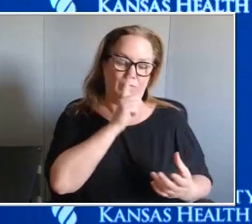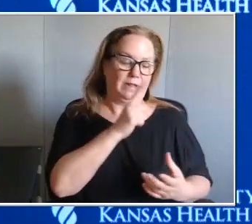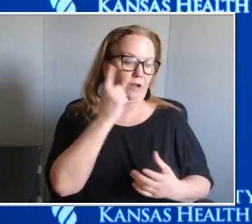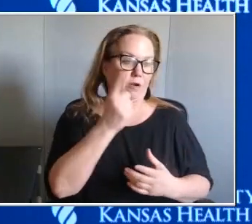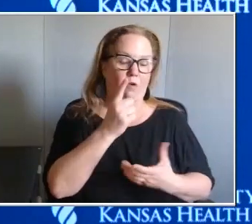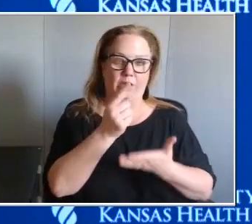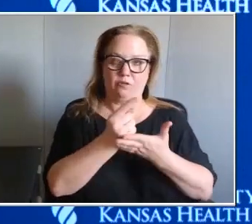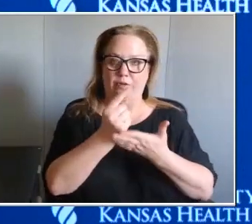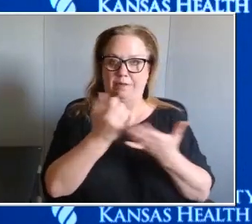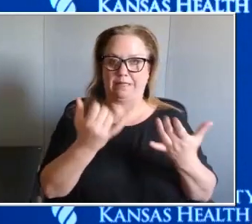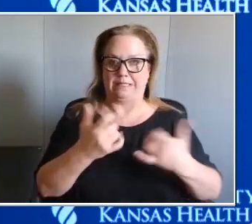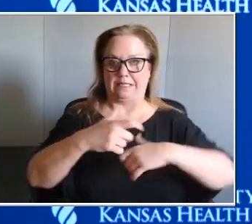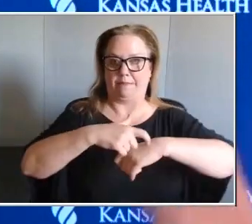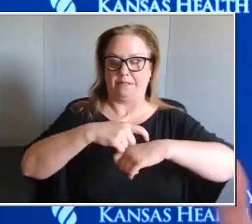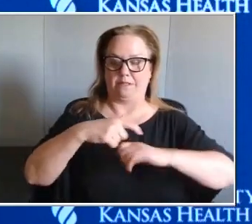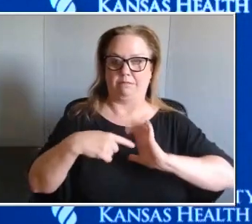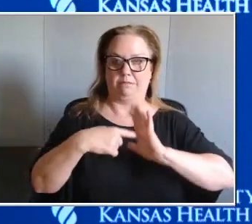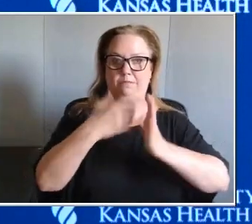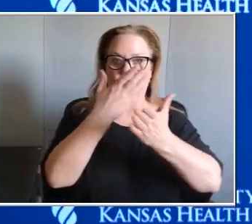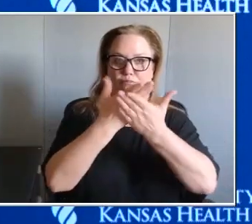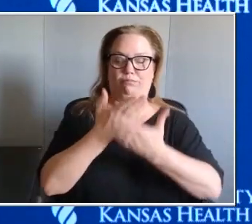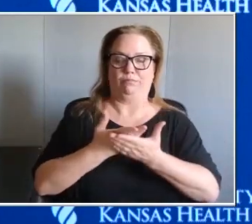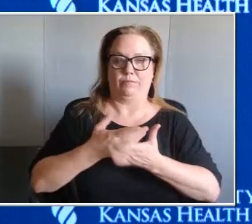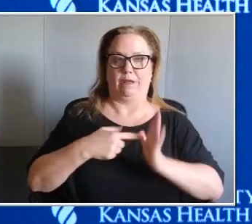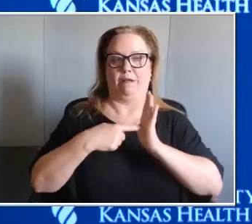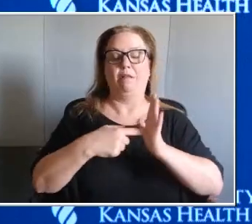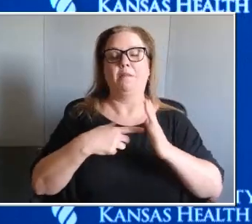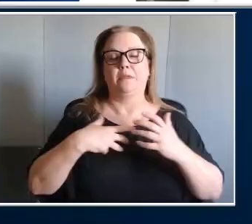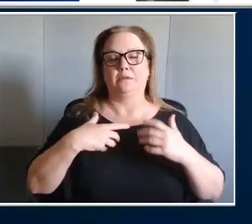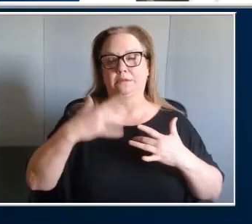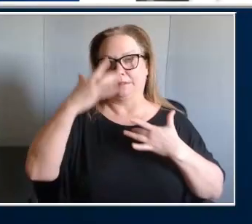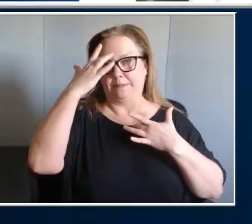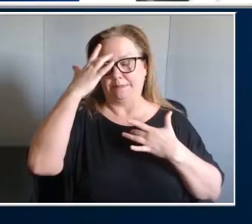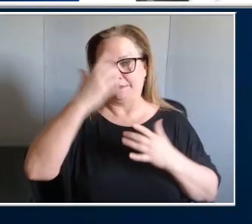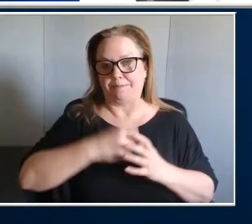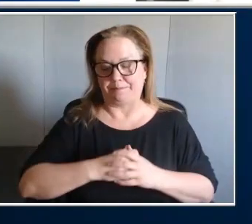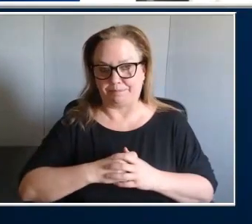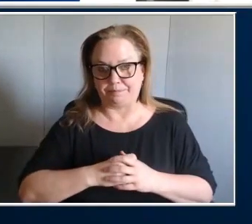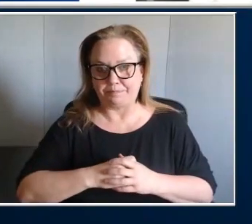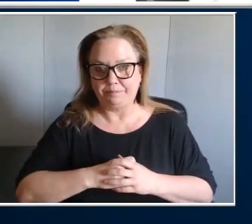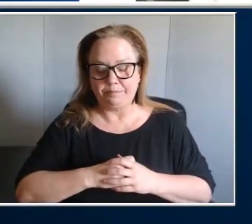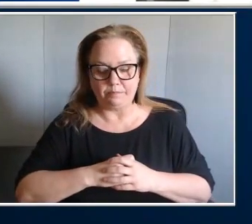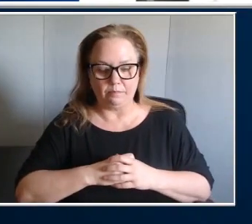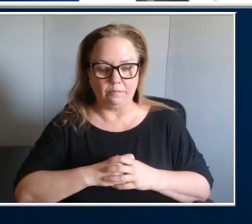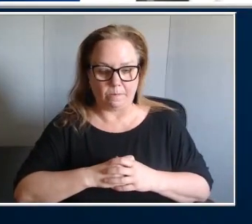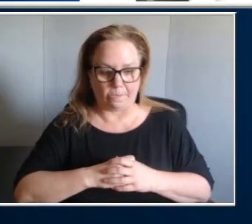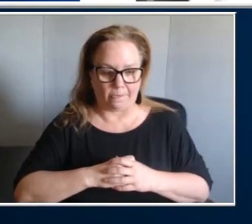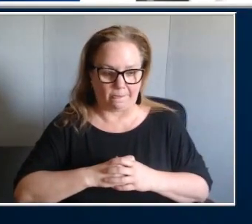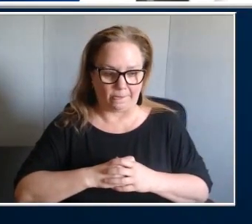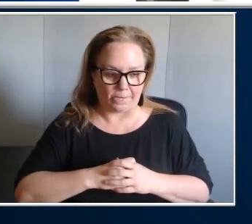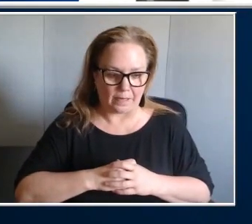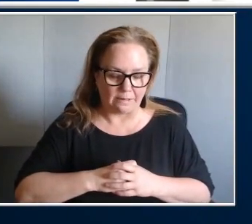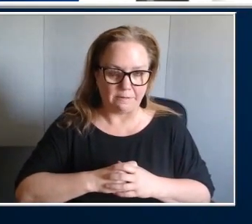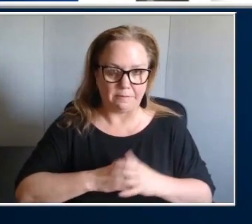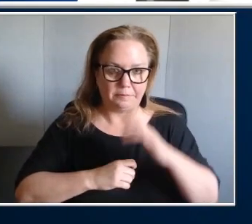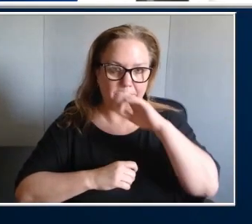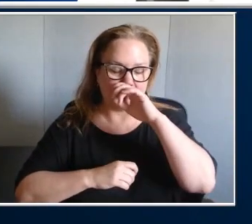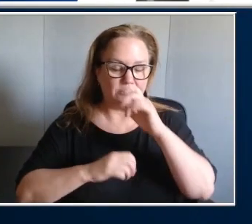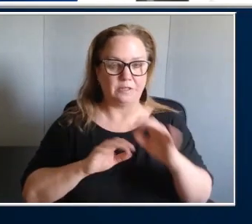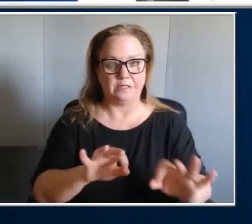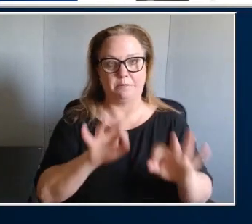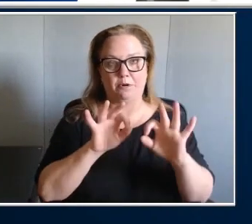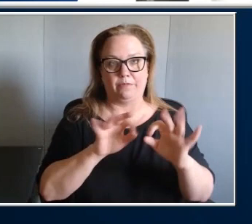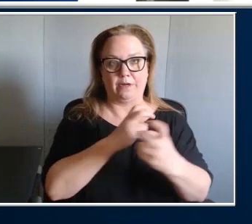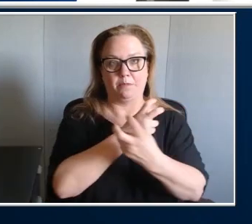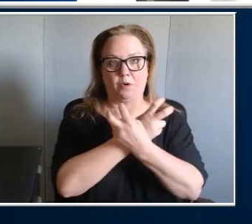treatment at this point that's been shown to help with those symptoms. So tell us about a couple of things. So first of all, you said it's a perfect poison. I'd say